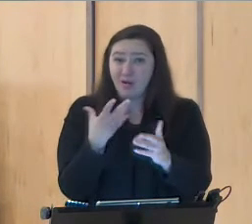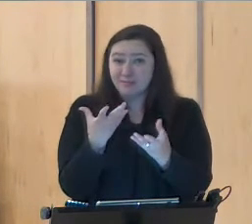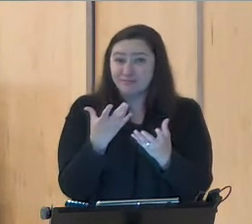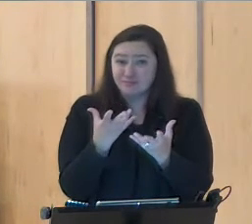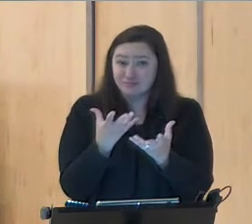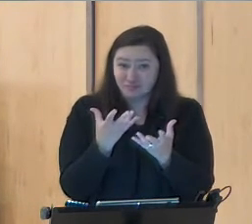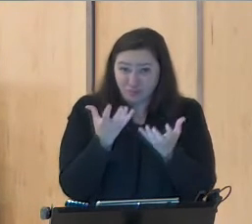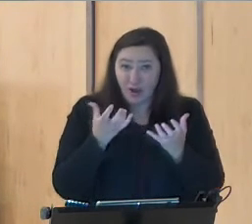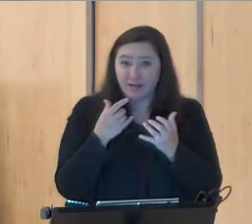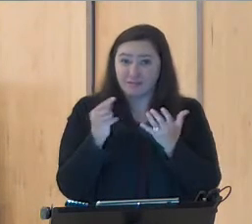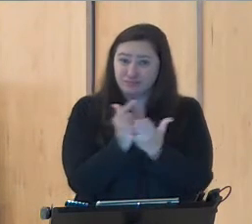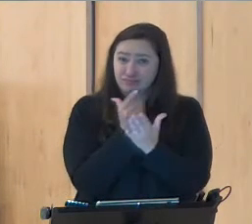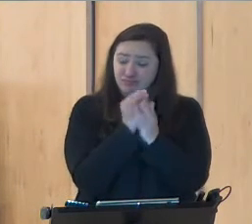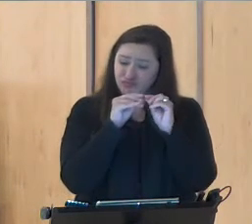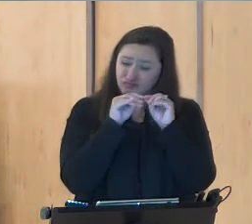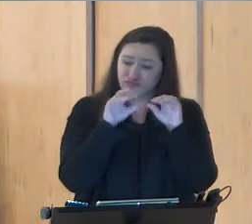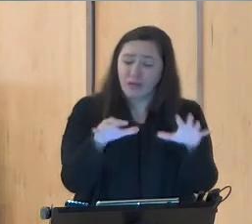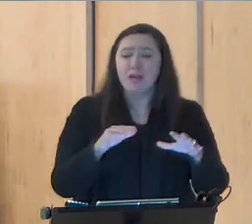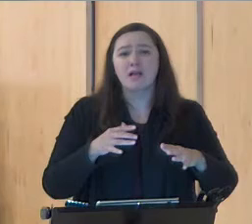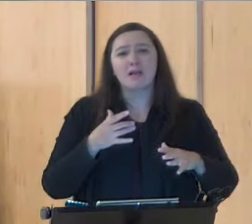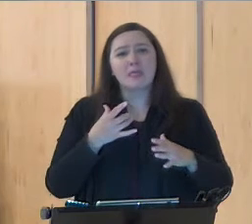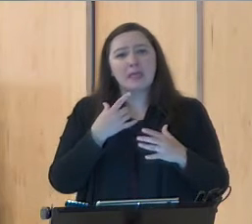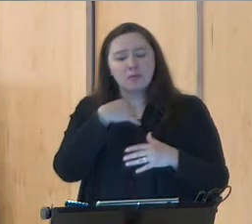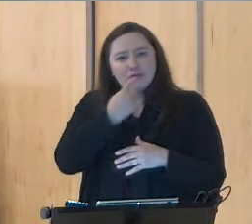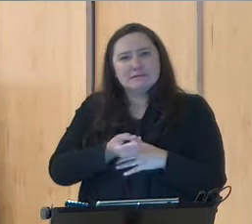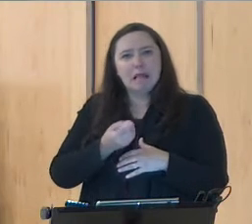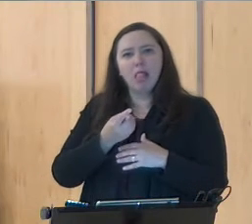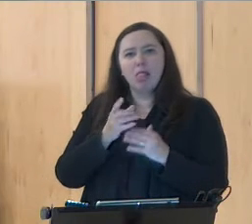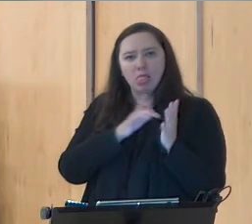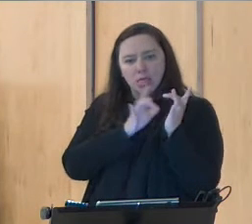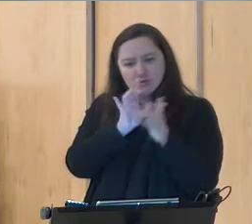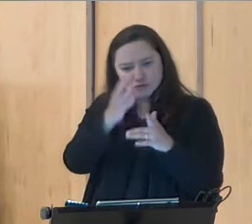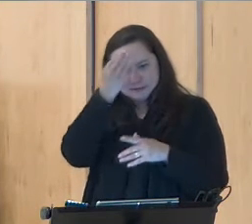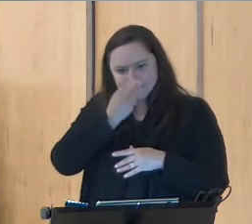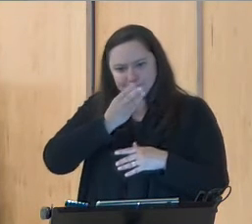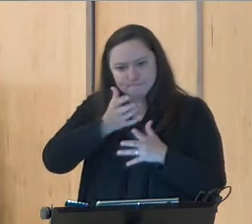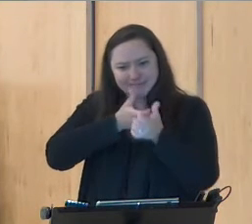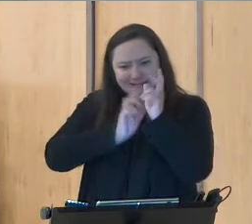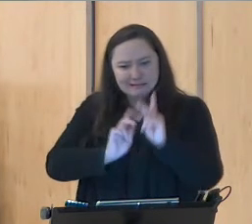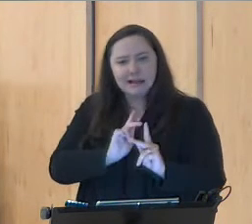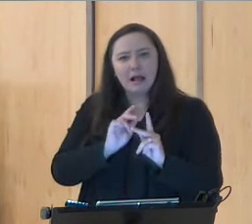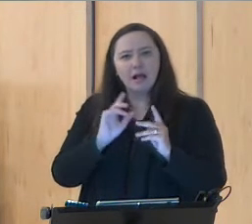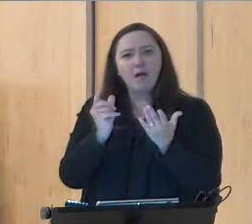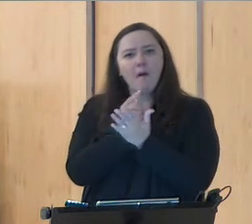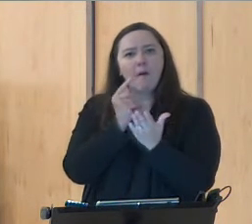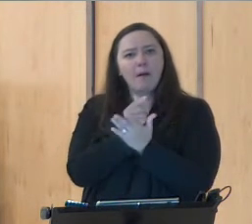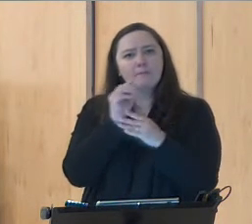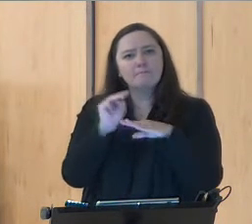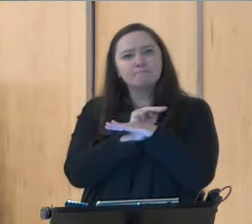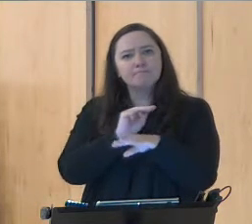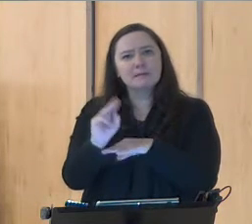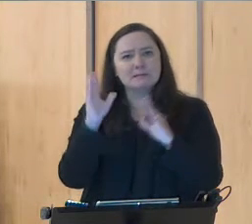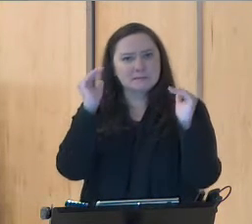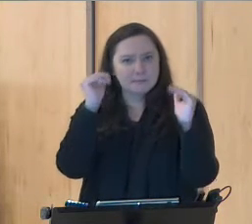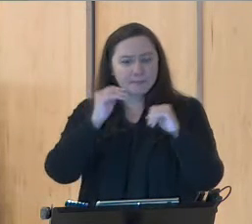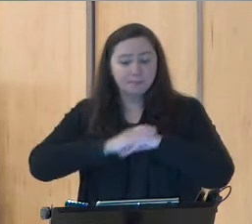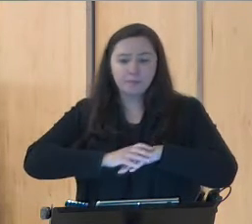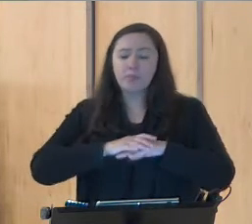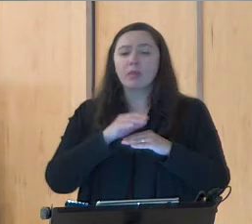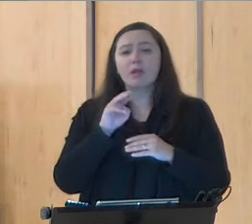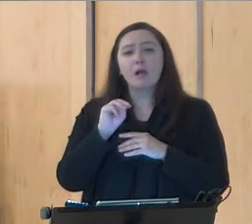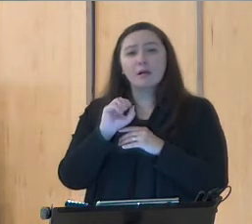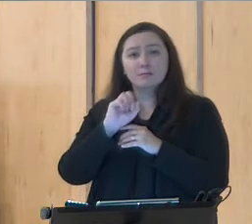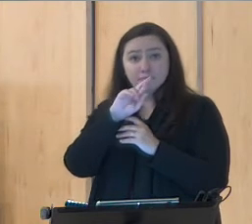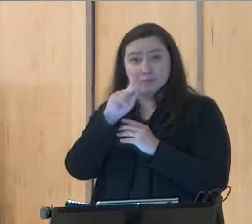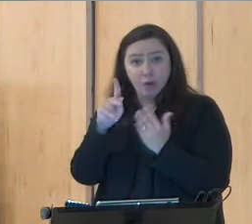them, or we might say ministry expectations. Mark writes, "Calling the 12 to him, he began